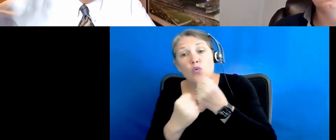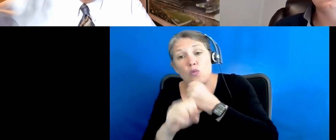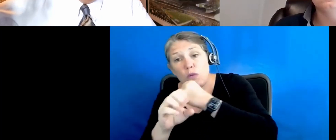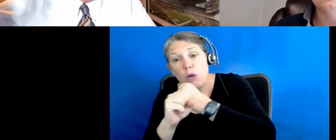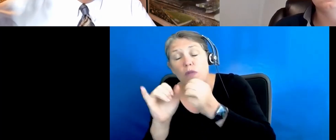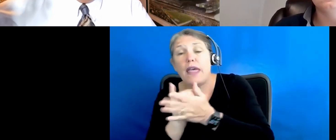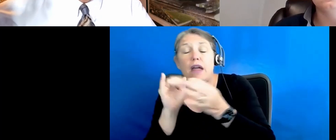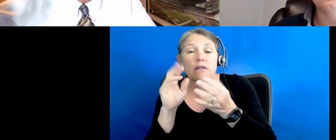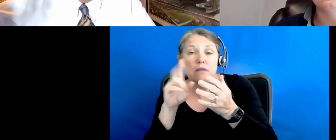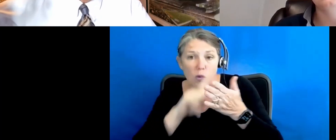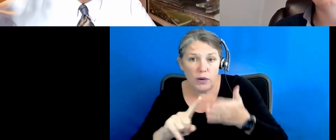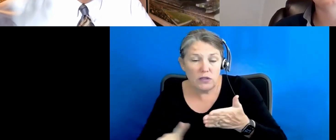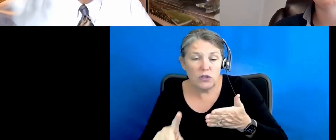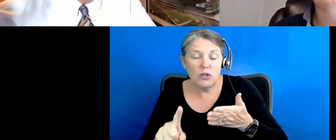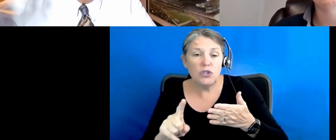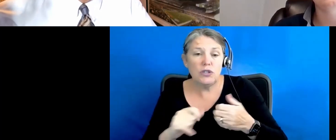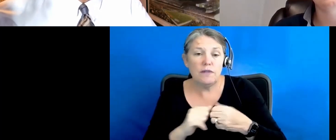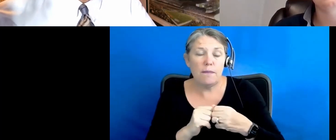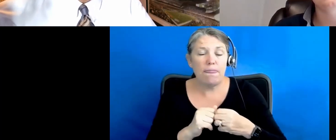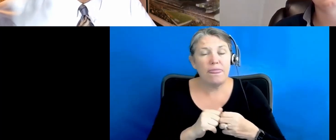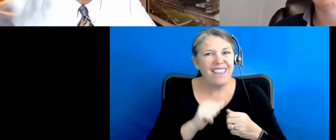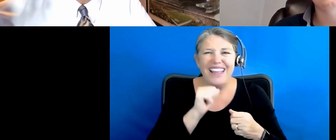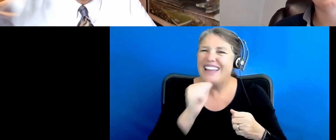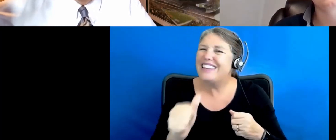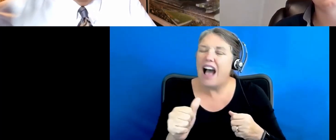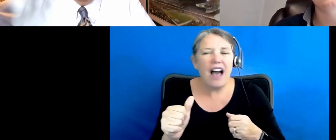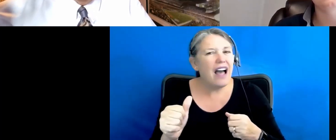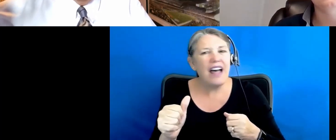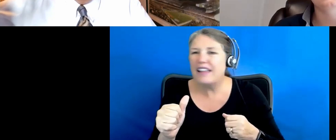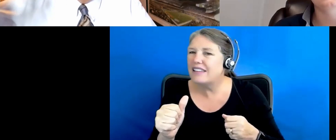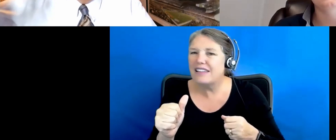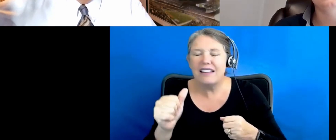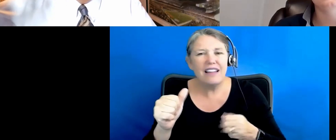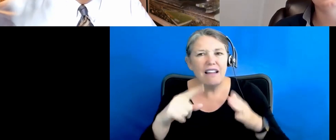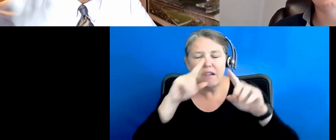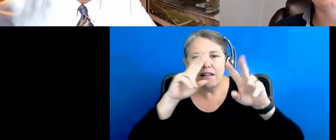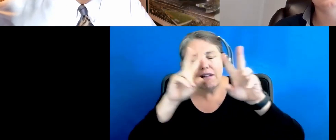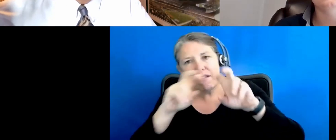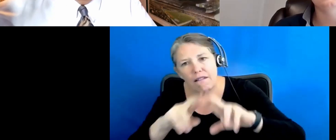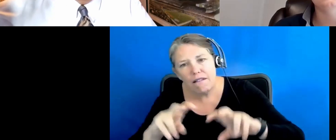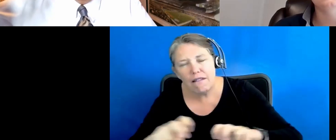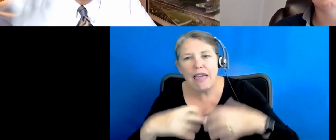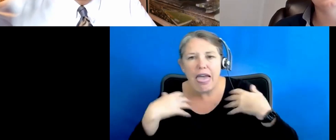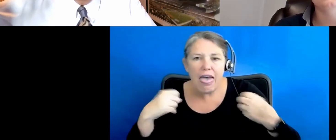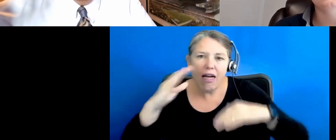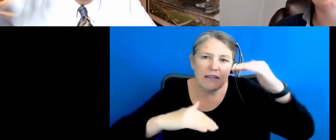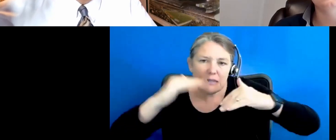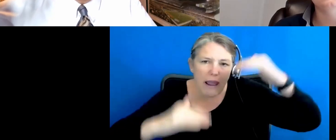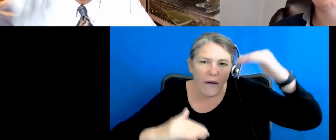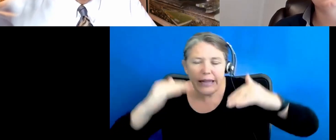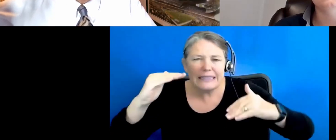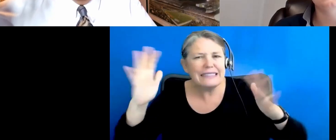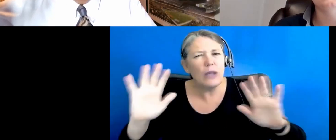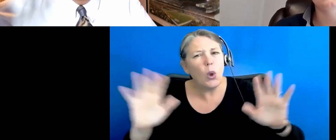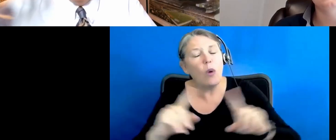research, not on examining the extent of health disparities, but to